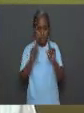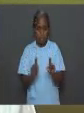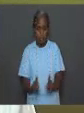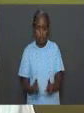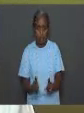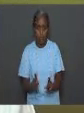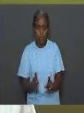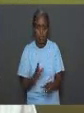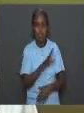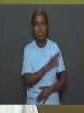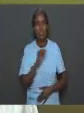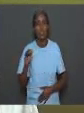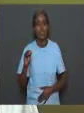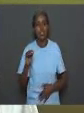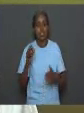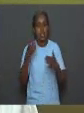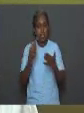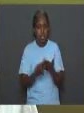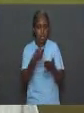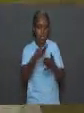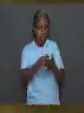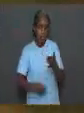experiments and their outcomes.